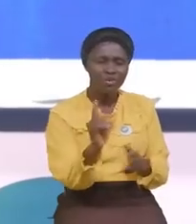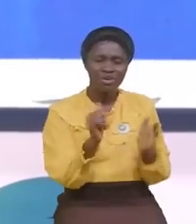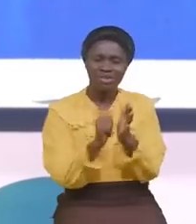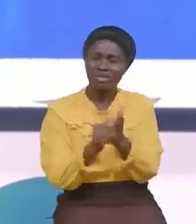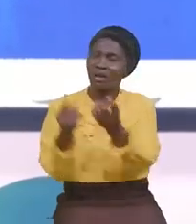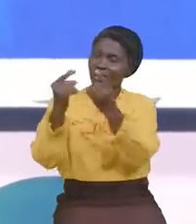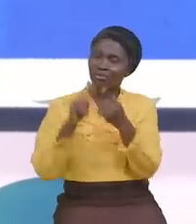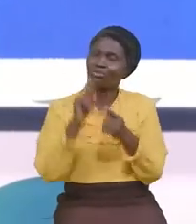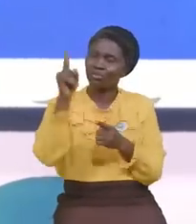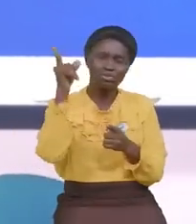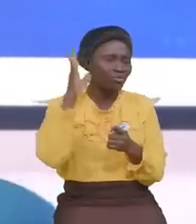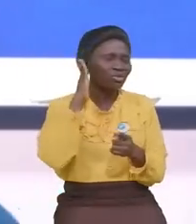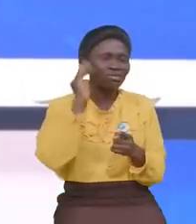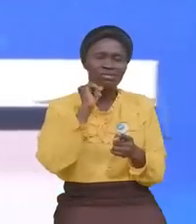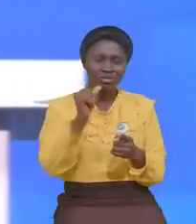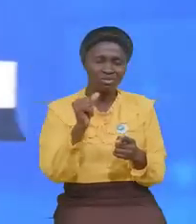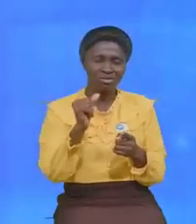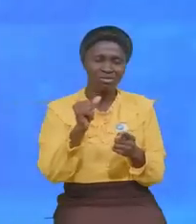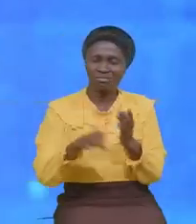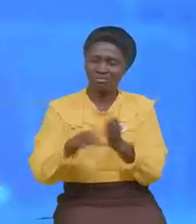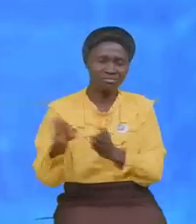reason cast off.